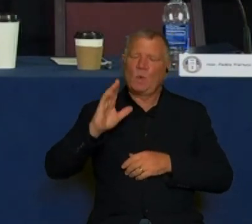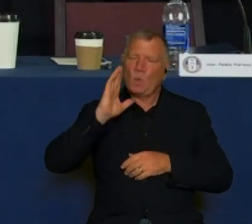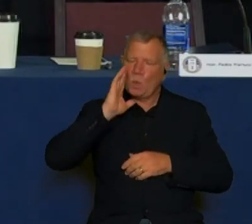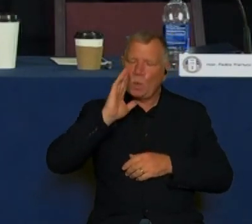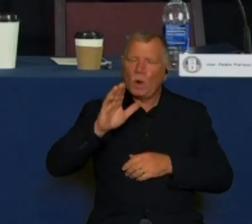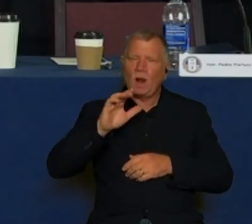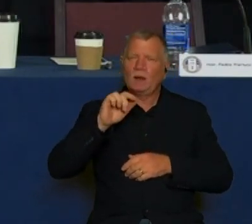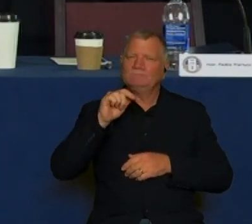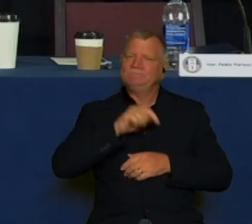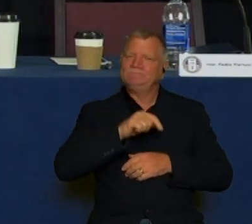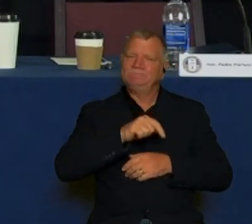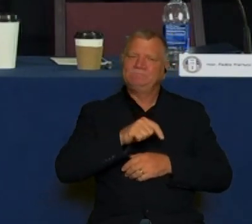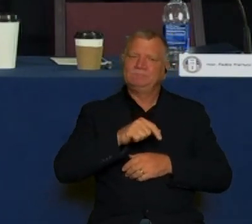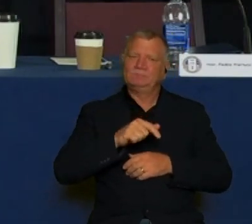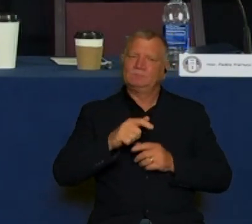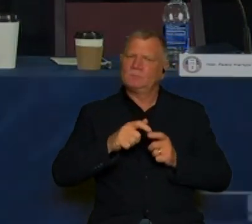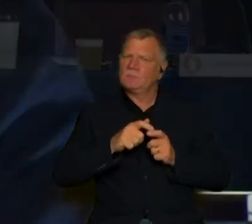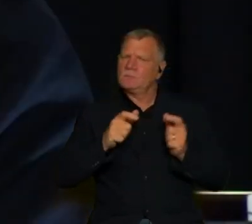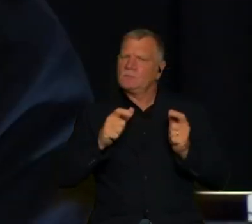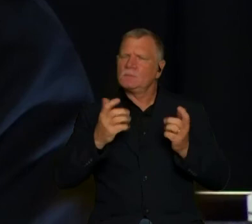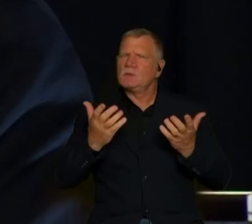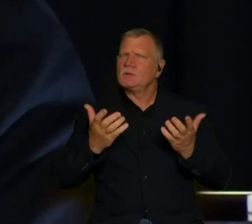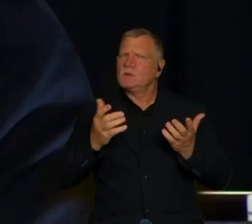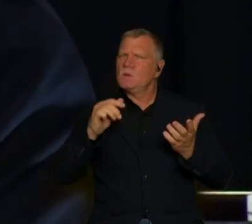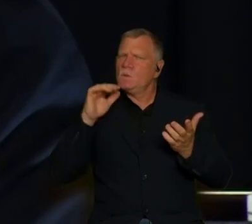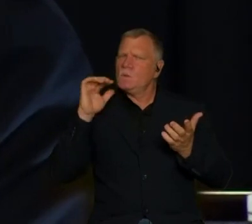really a hugely